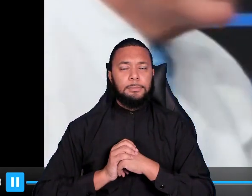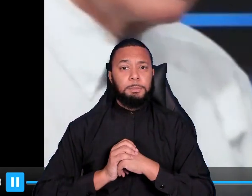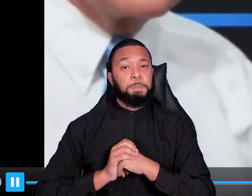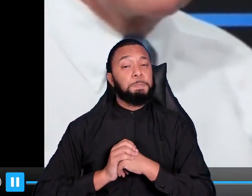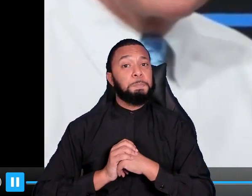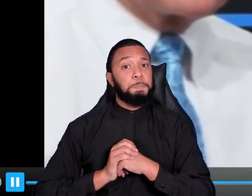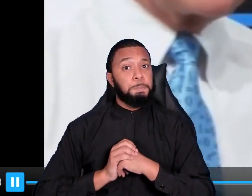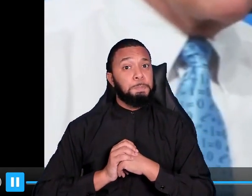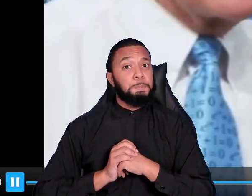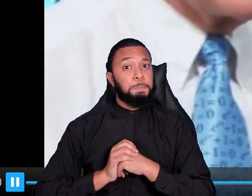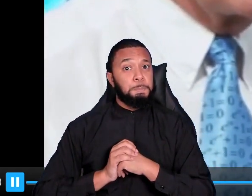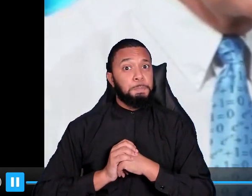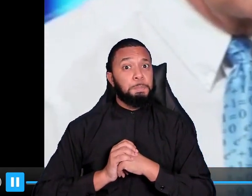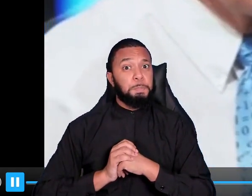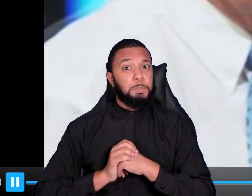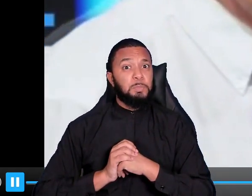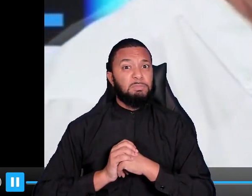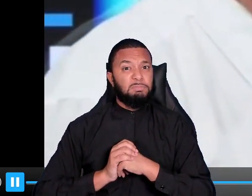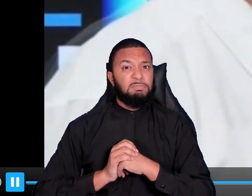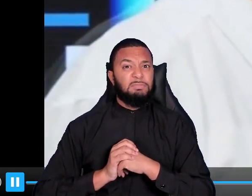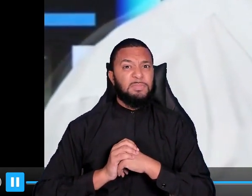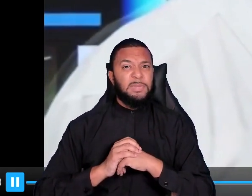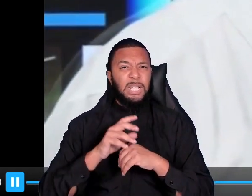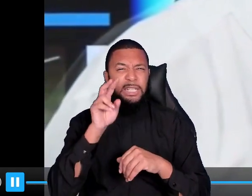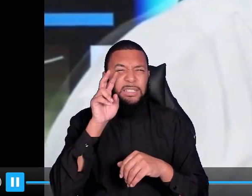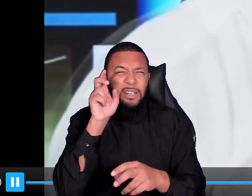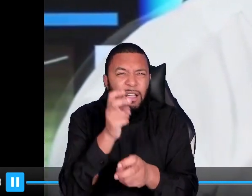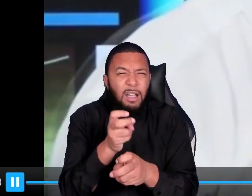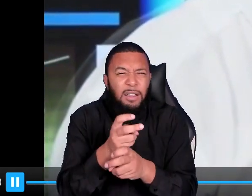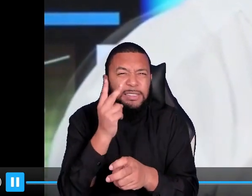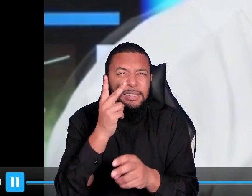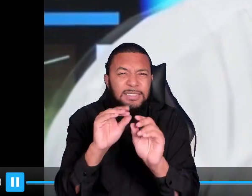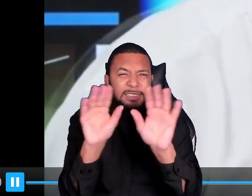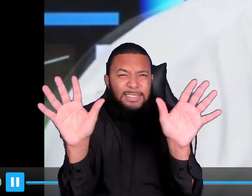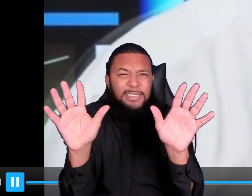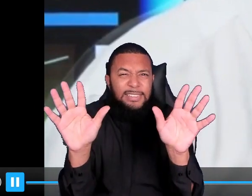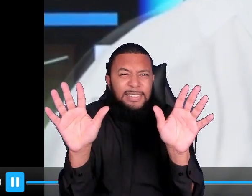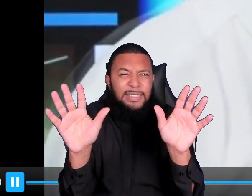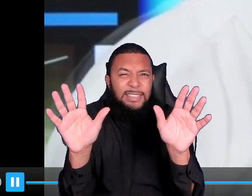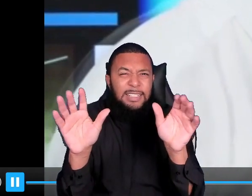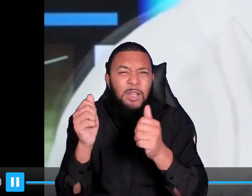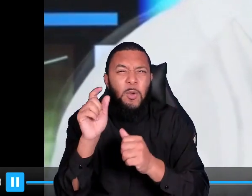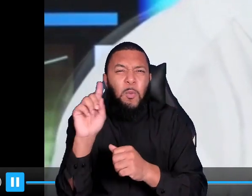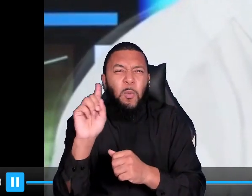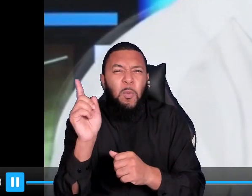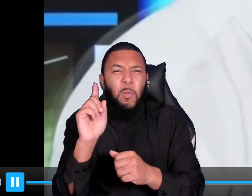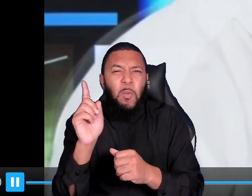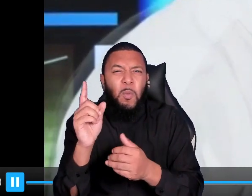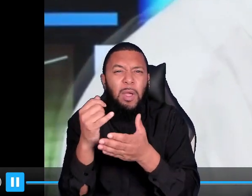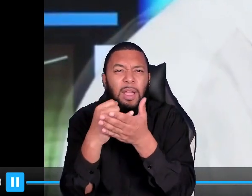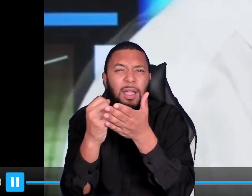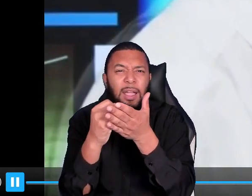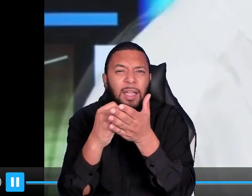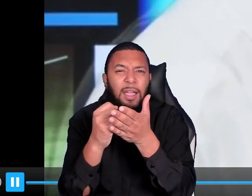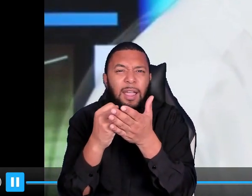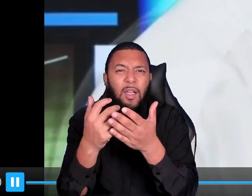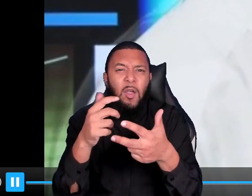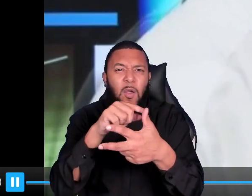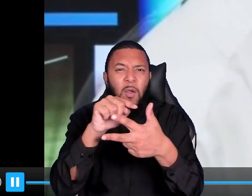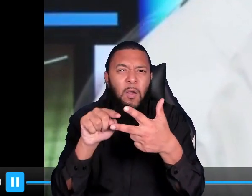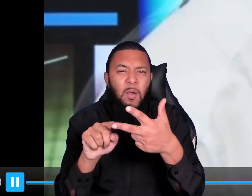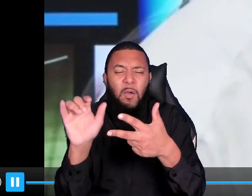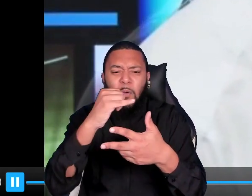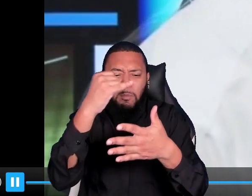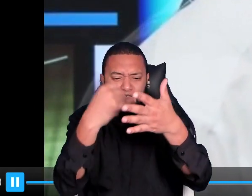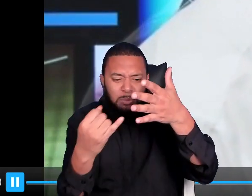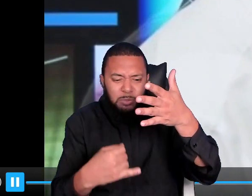Now, this gets a little bit crowded sometimes to tell what points got shaded 3 times. We have to figure out what points